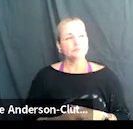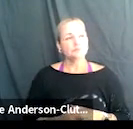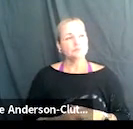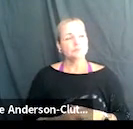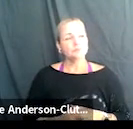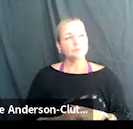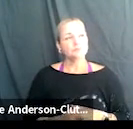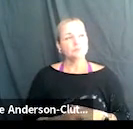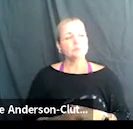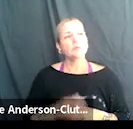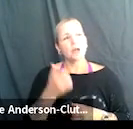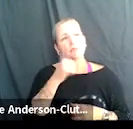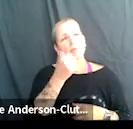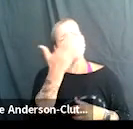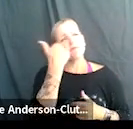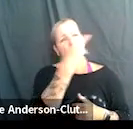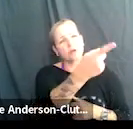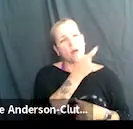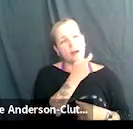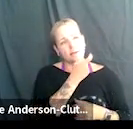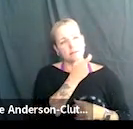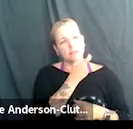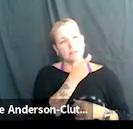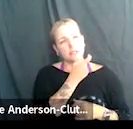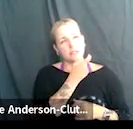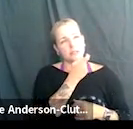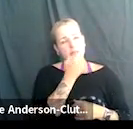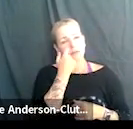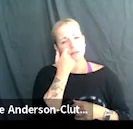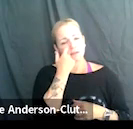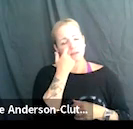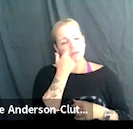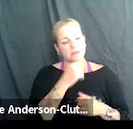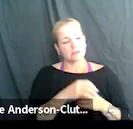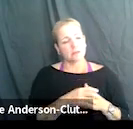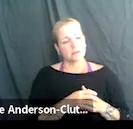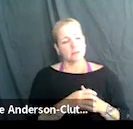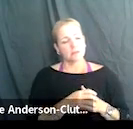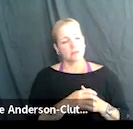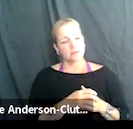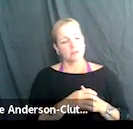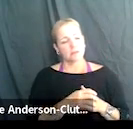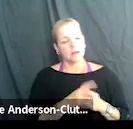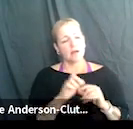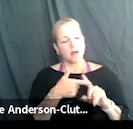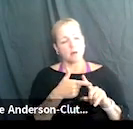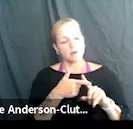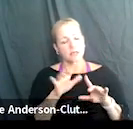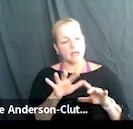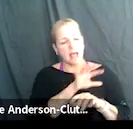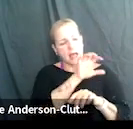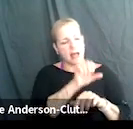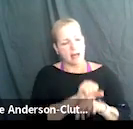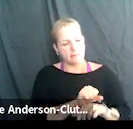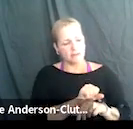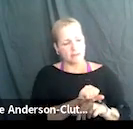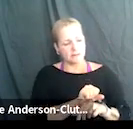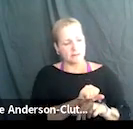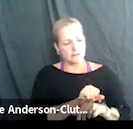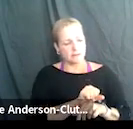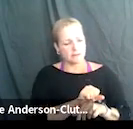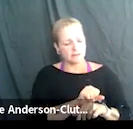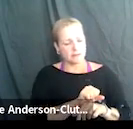first time is because there are things that there are habits that you kind of skip and they don't necessarily cause stress